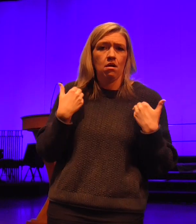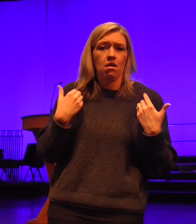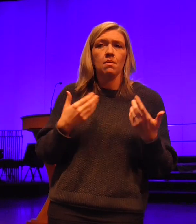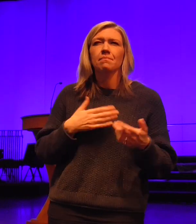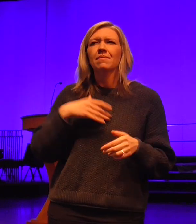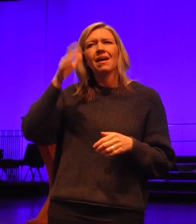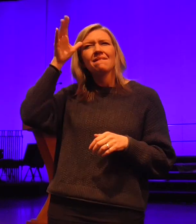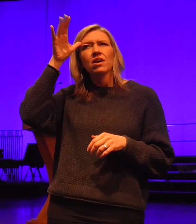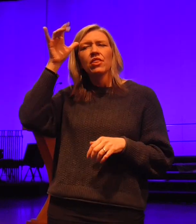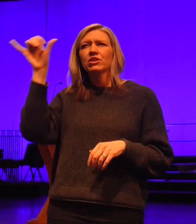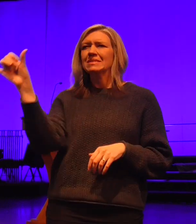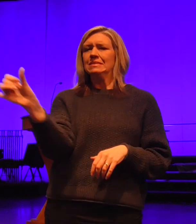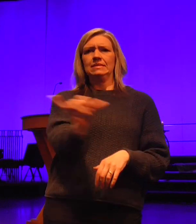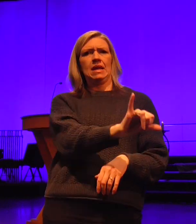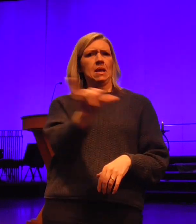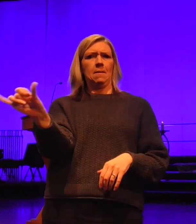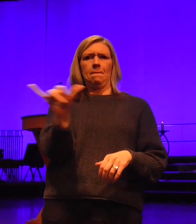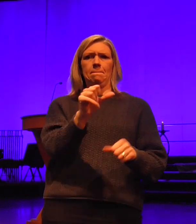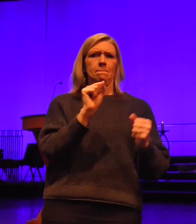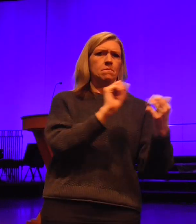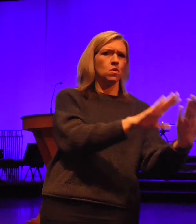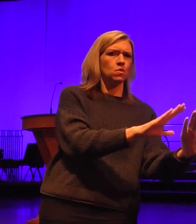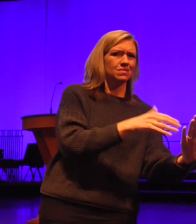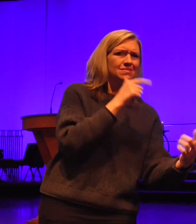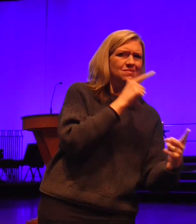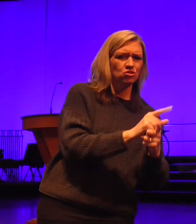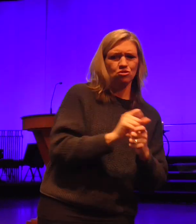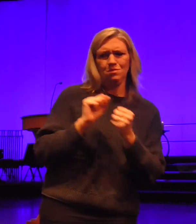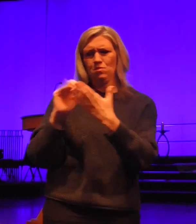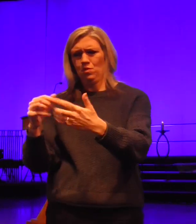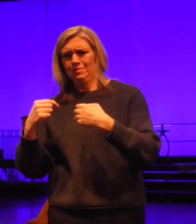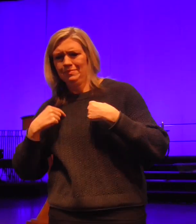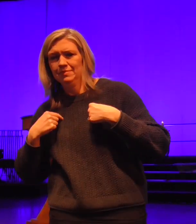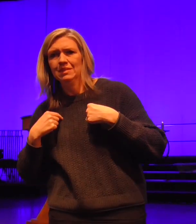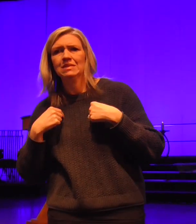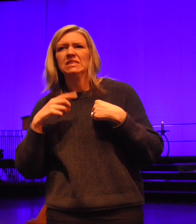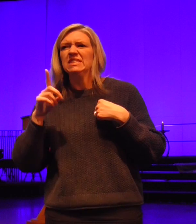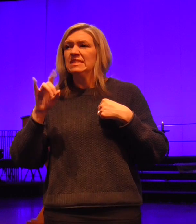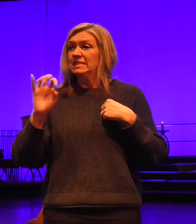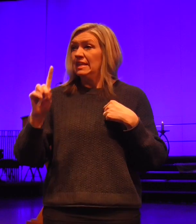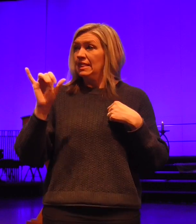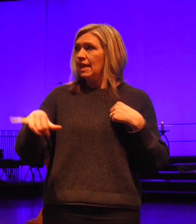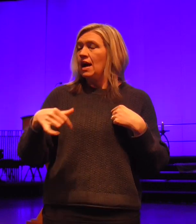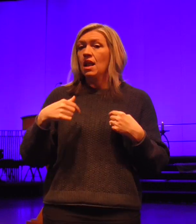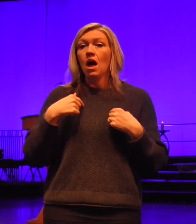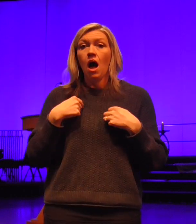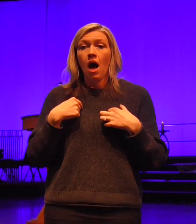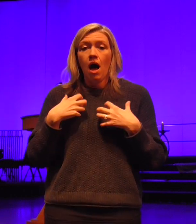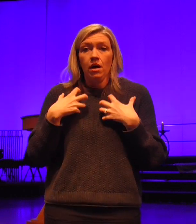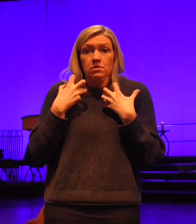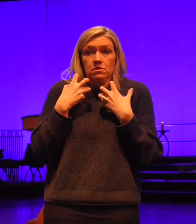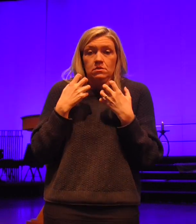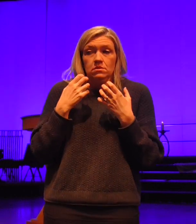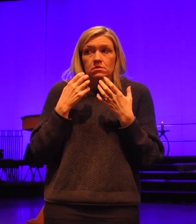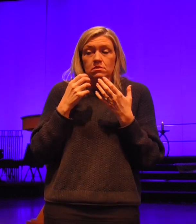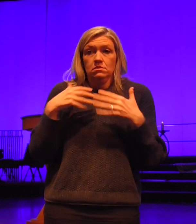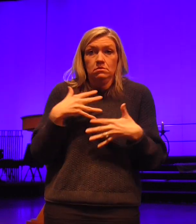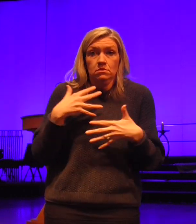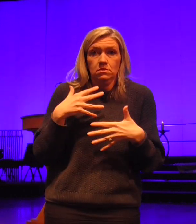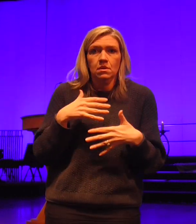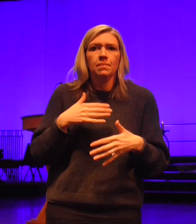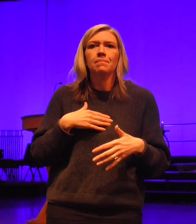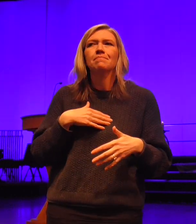same things to both of us. And when he did what he did, I would, and my sister would basically